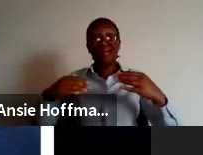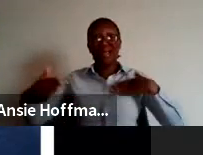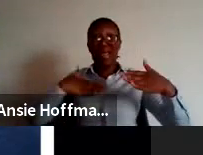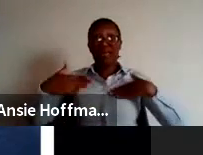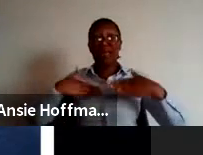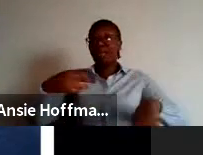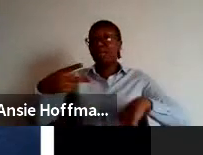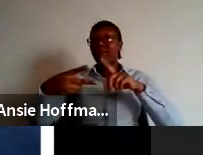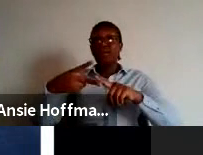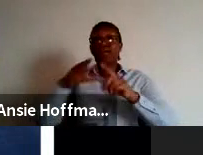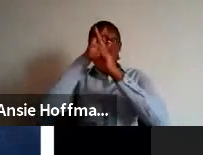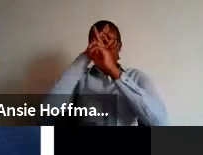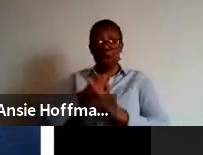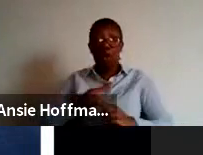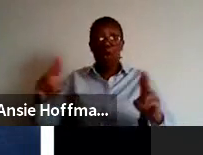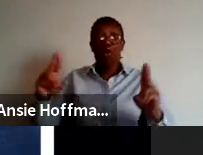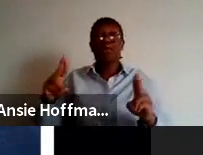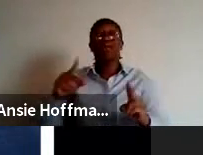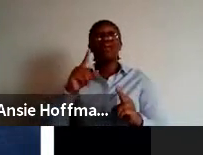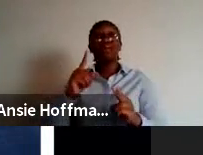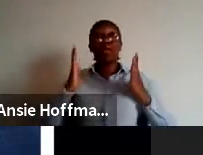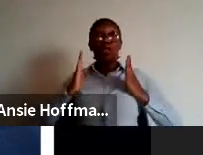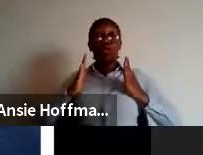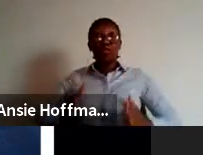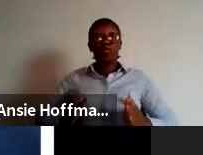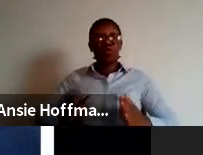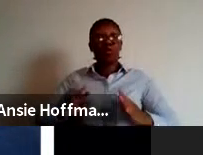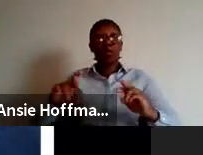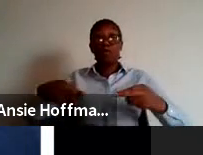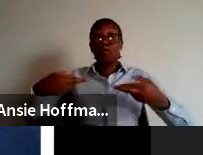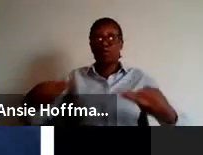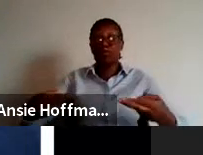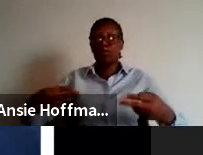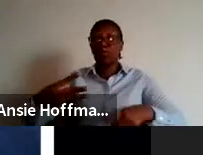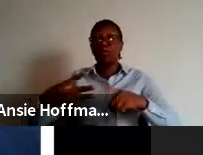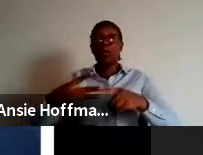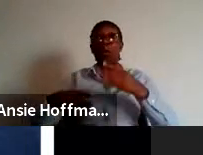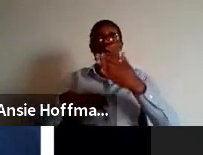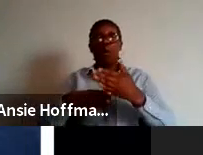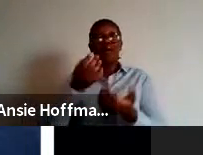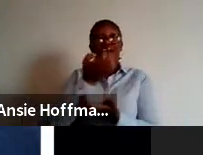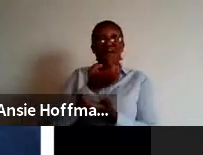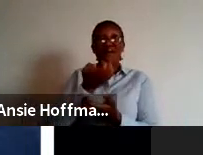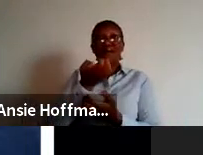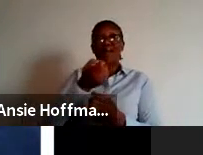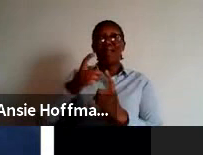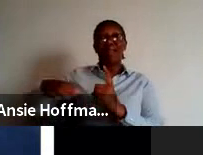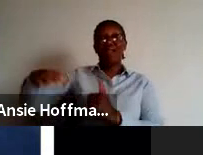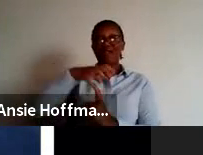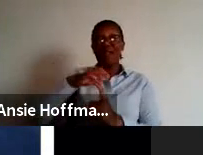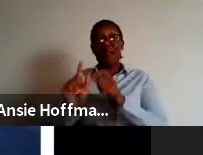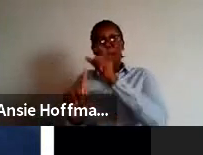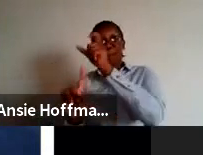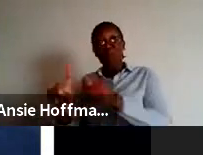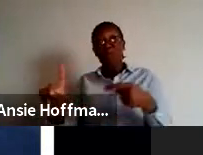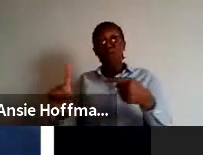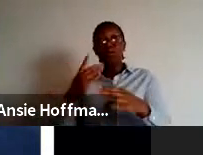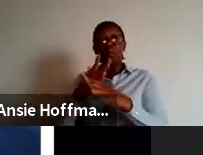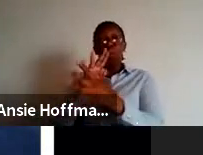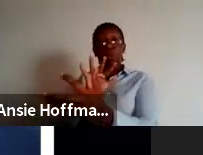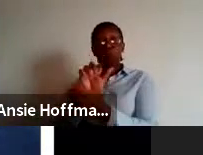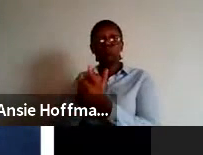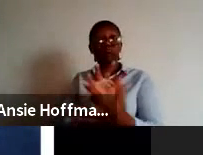and honors in human resource. Outside work environment, Memory is also involved in a number of